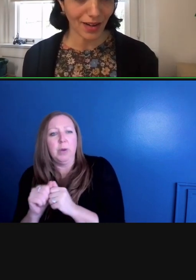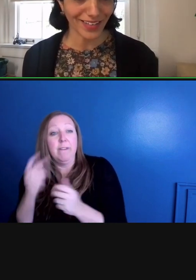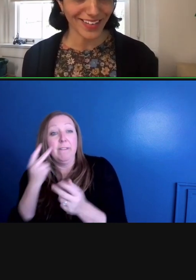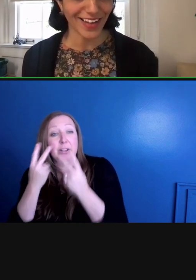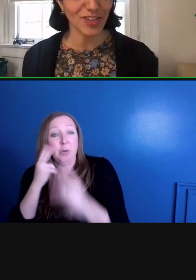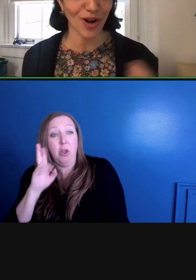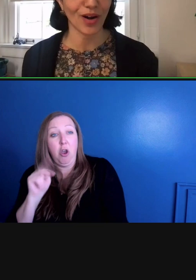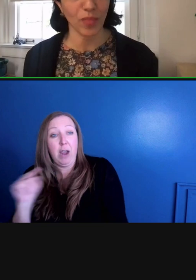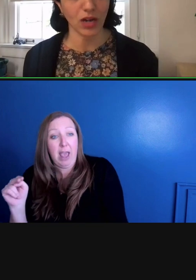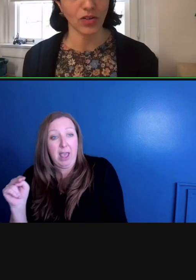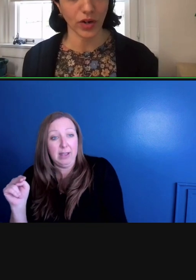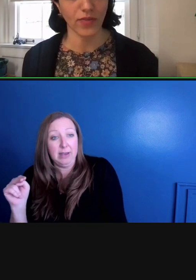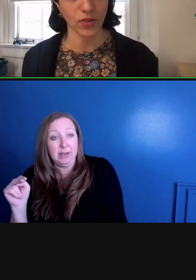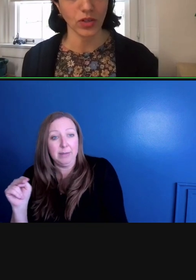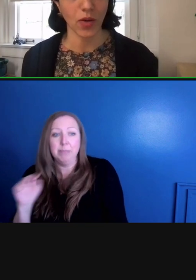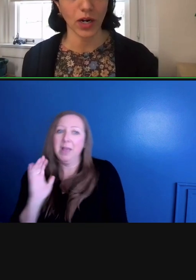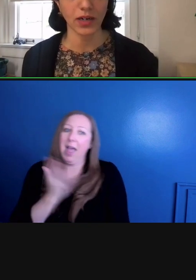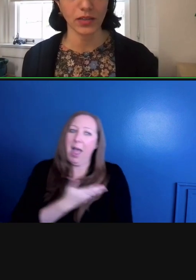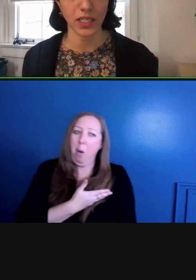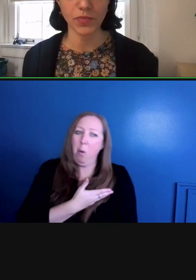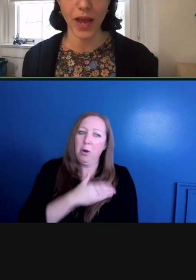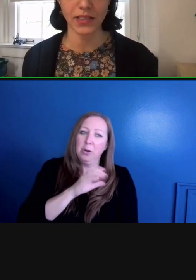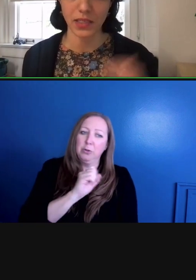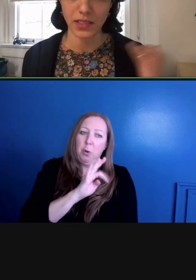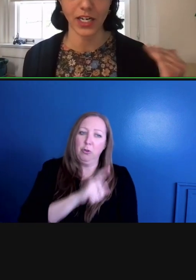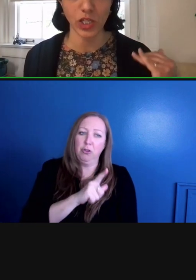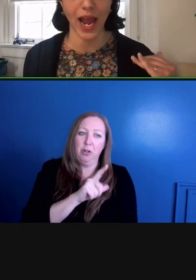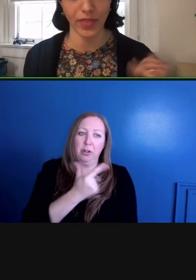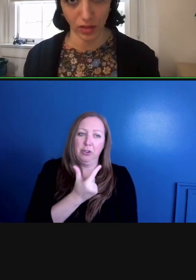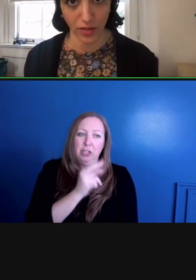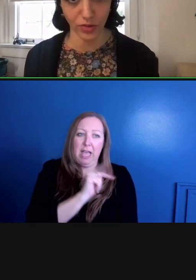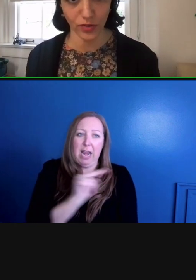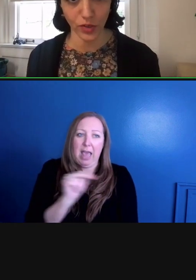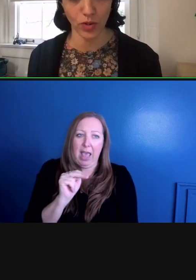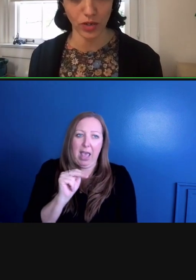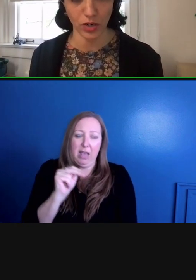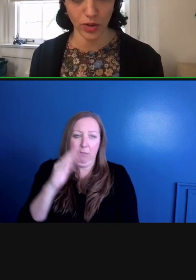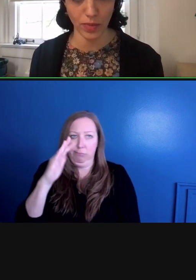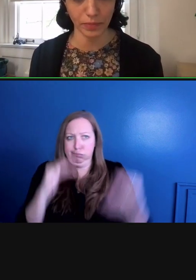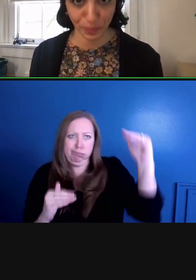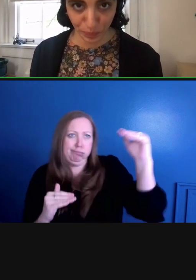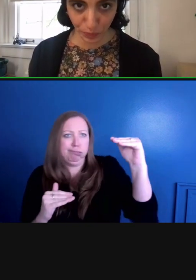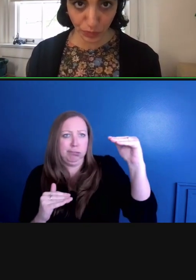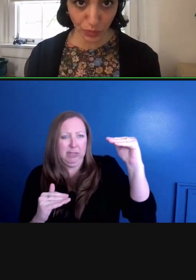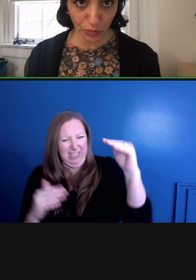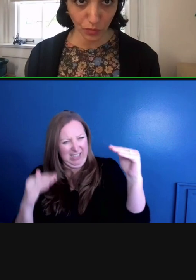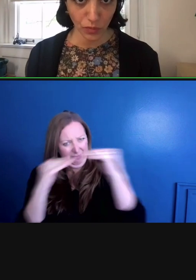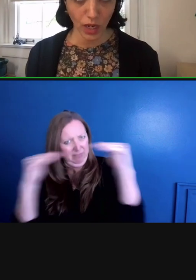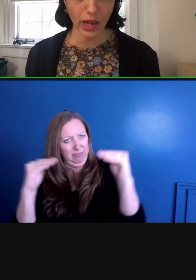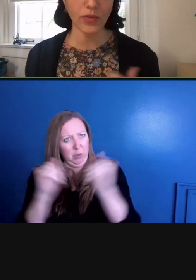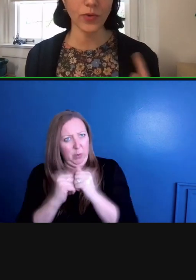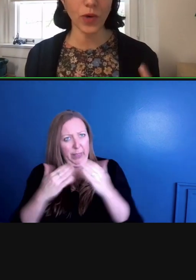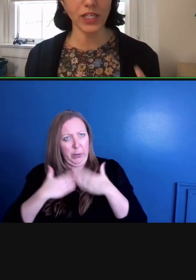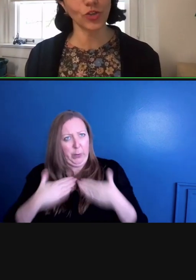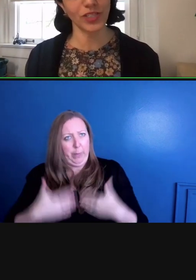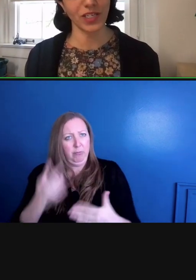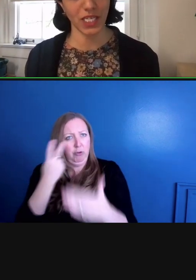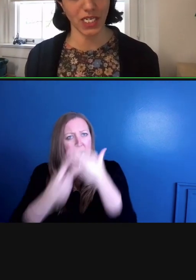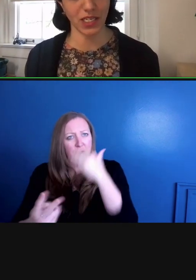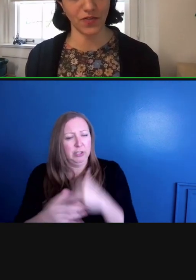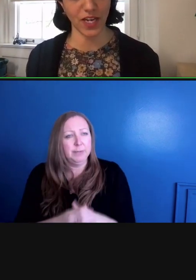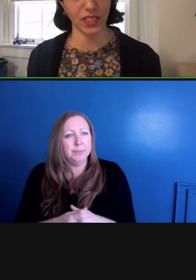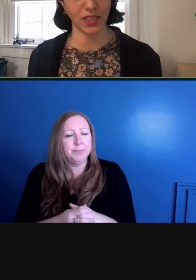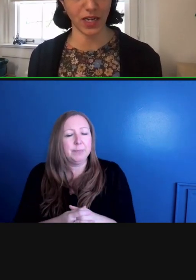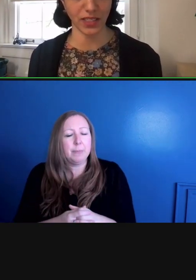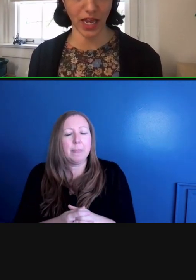this test, our model, the graph neural network, does best and is actually at the level of human agreement. However, one interesting